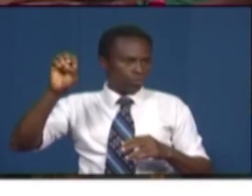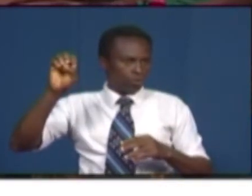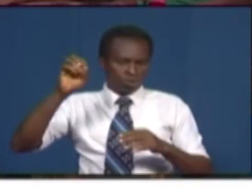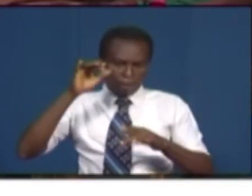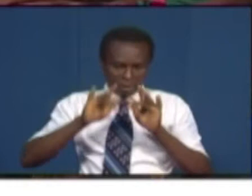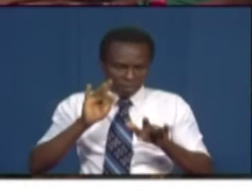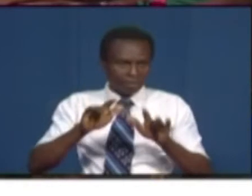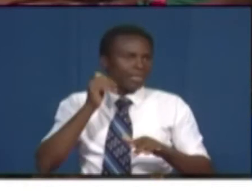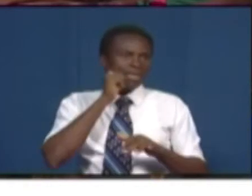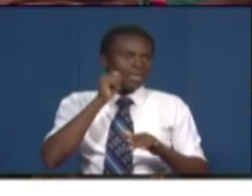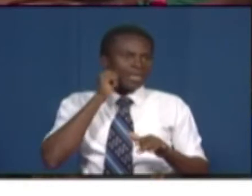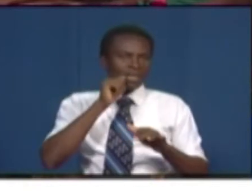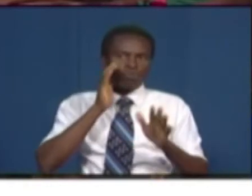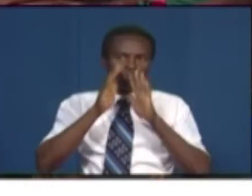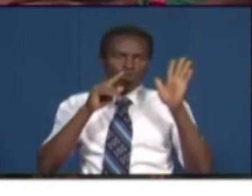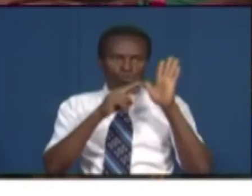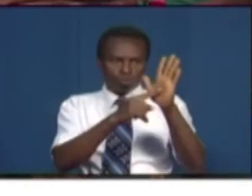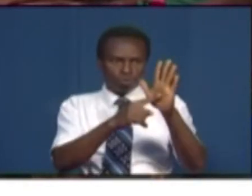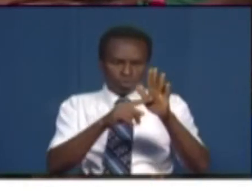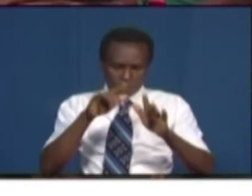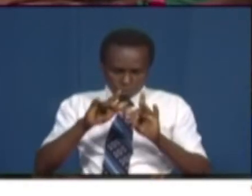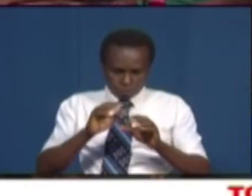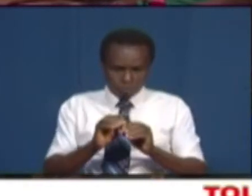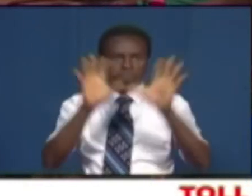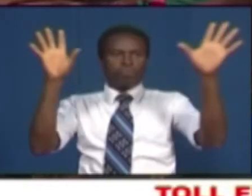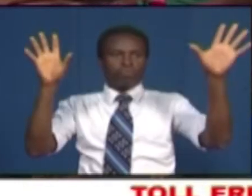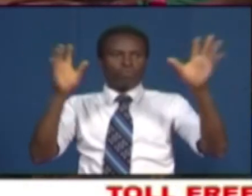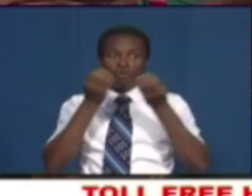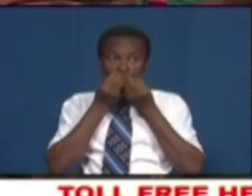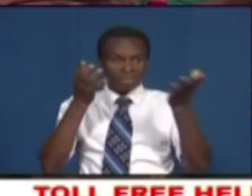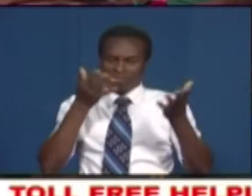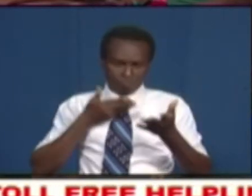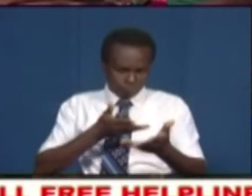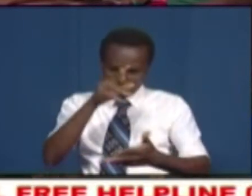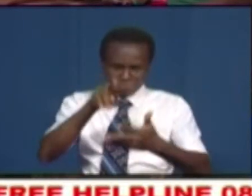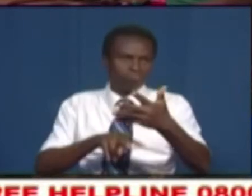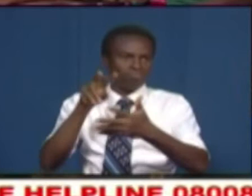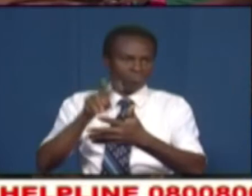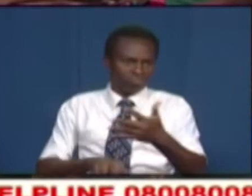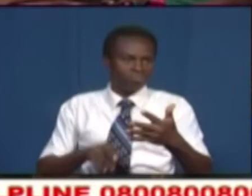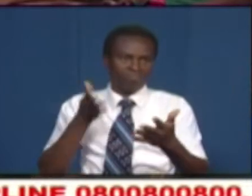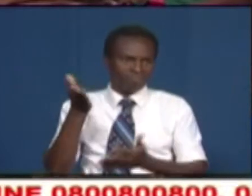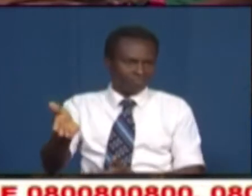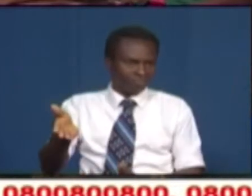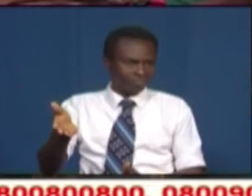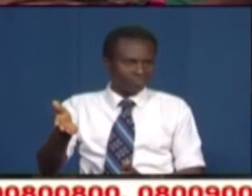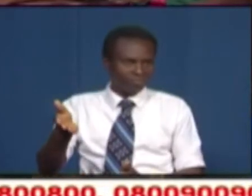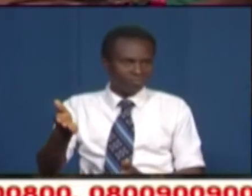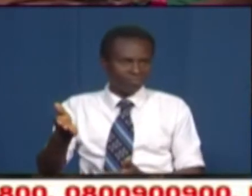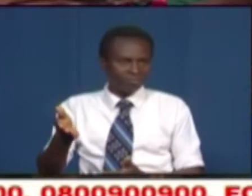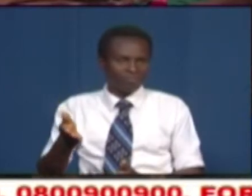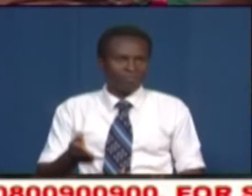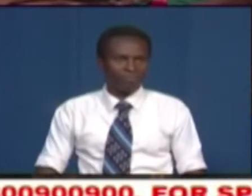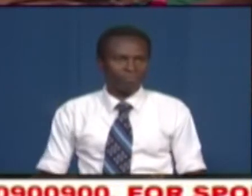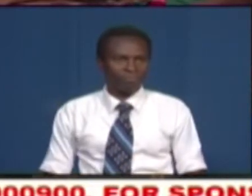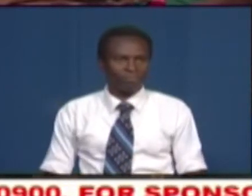will read, you know, your comments. Remember that we've been live, and you know, when we are live, it means that you can always go back to watch it. That's the nice thing about